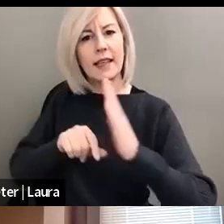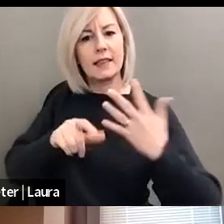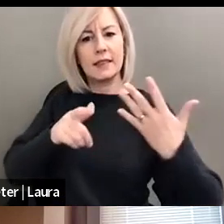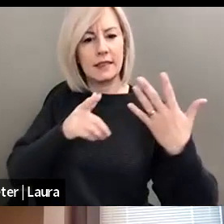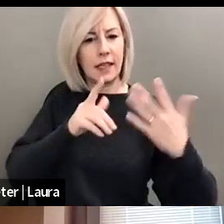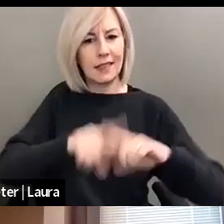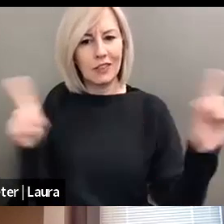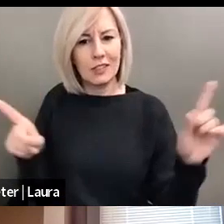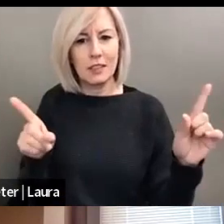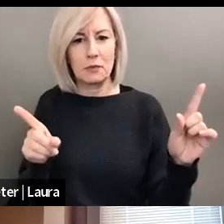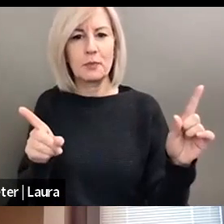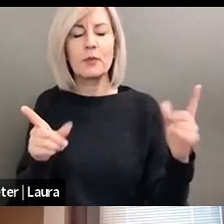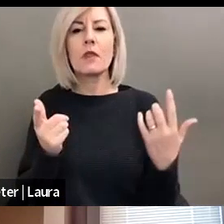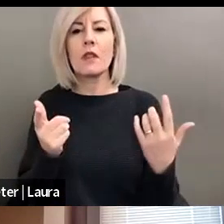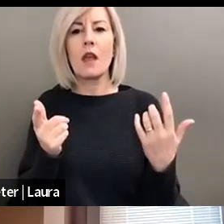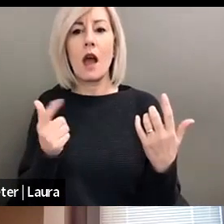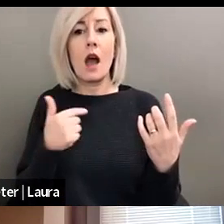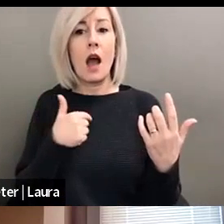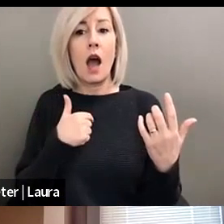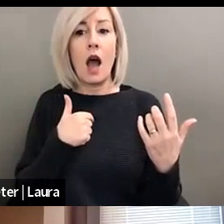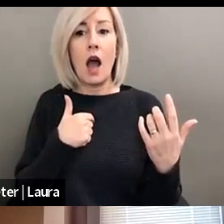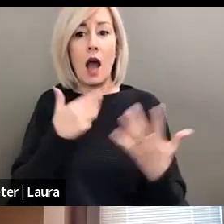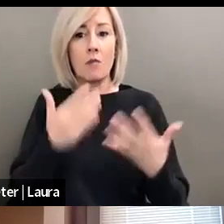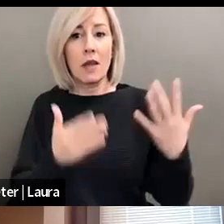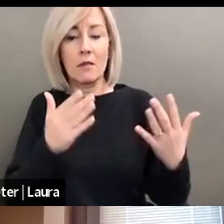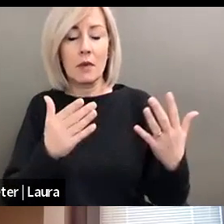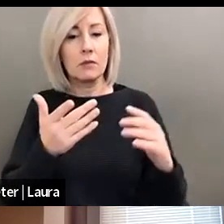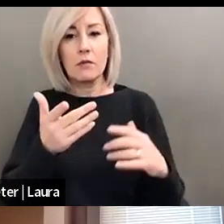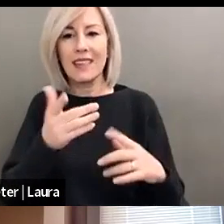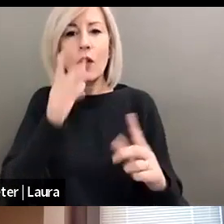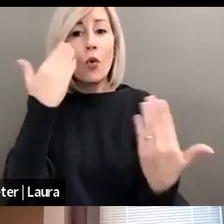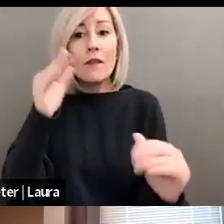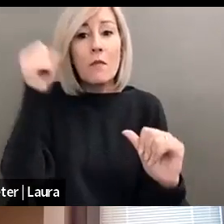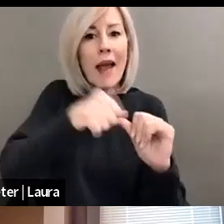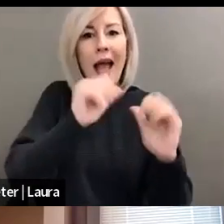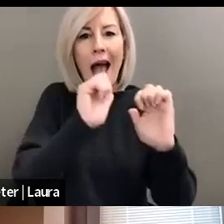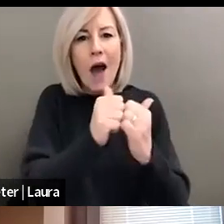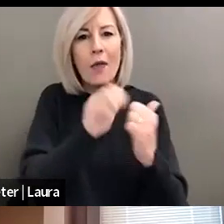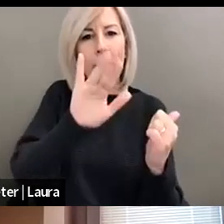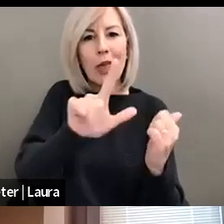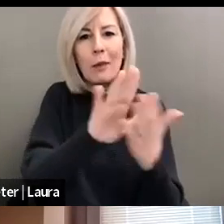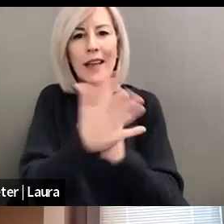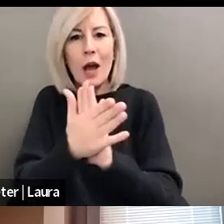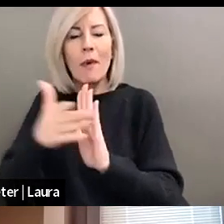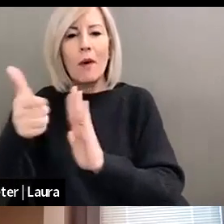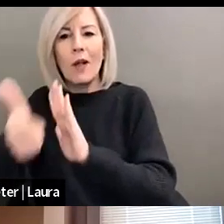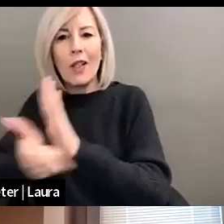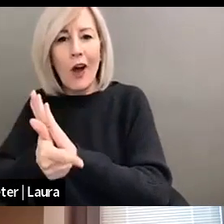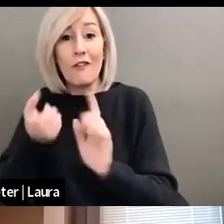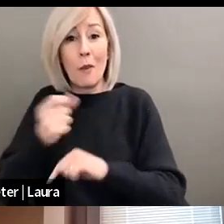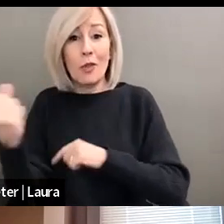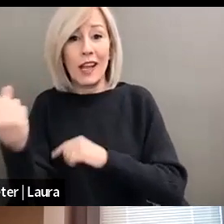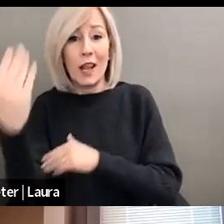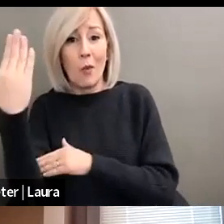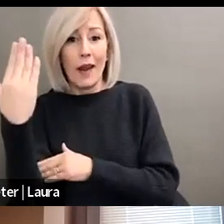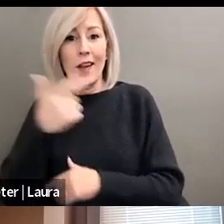differences? I might be older than some, but I don't know if you remember how a bill became a law before your Saturday cartoons. That song